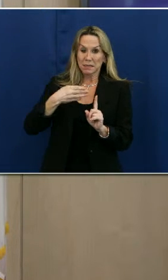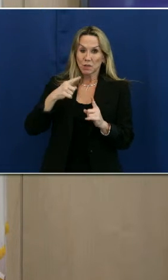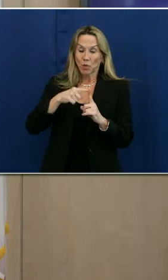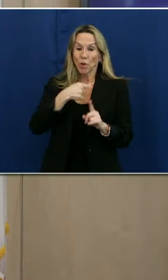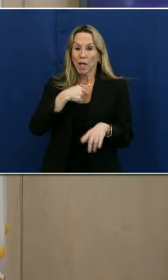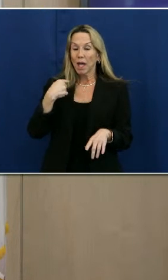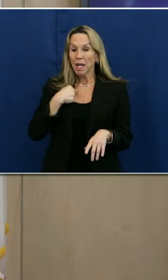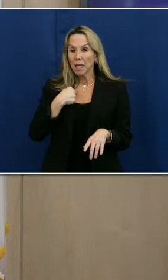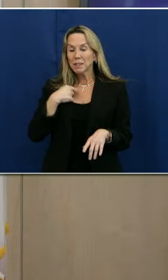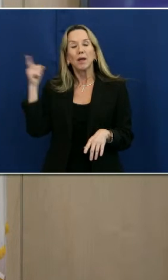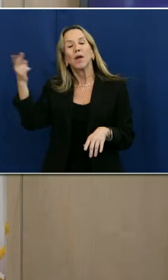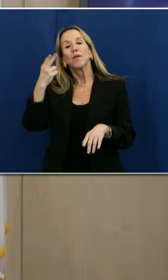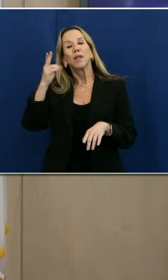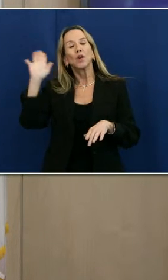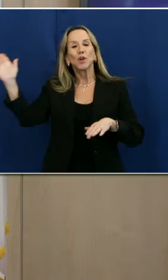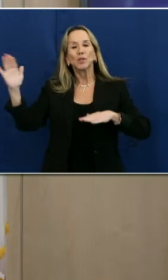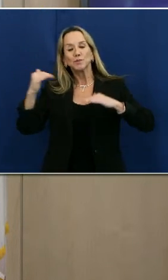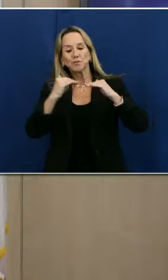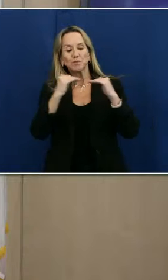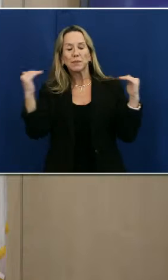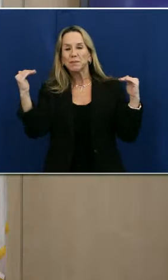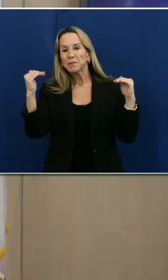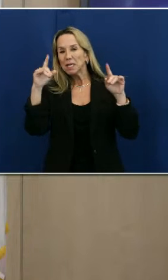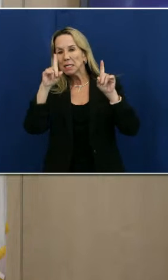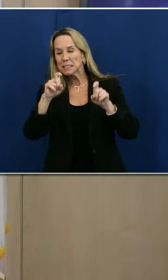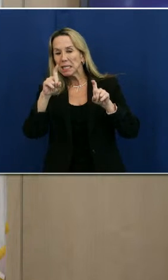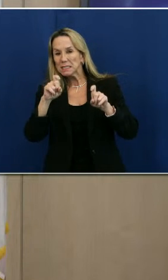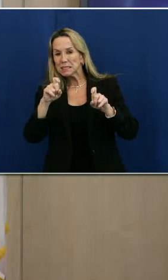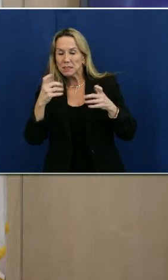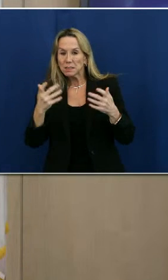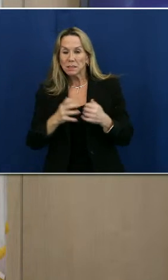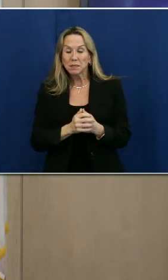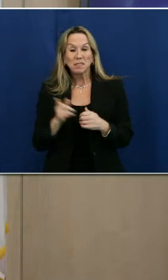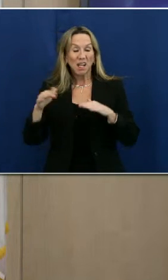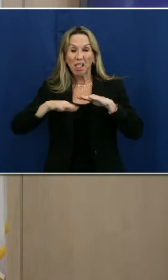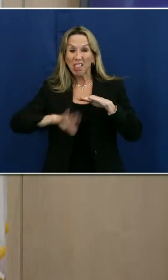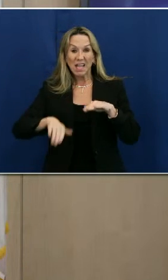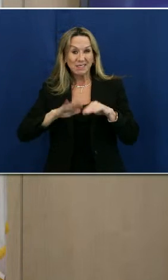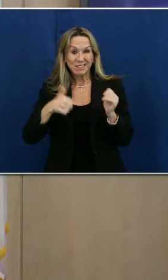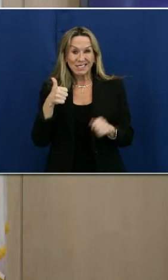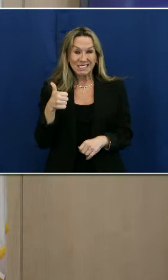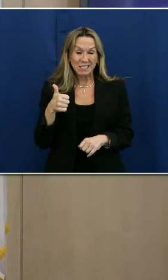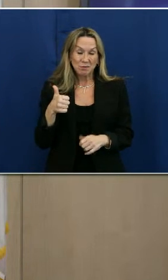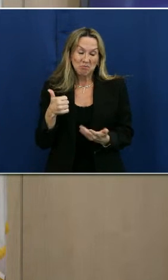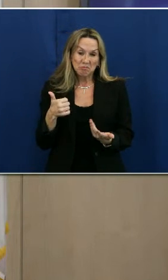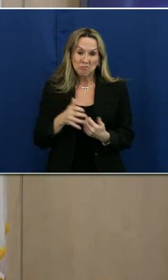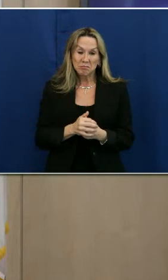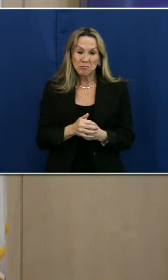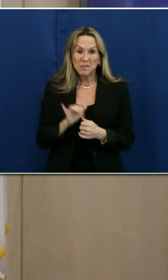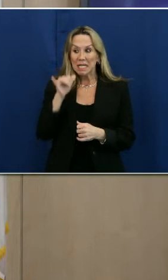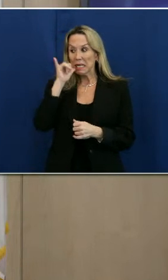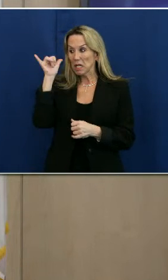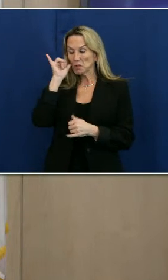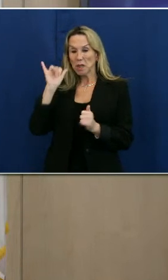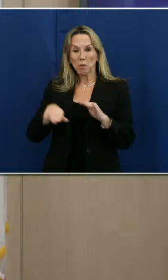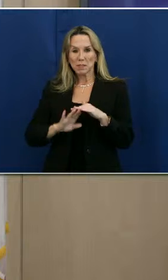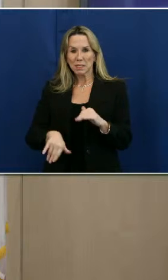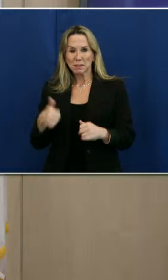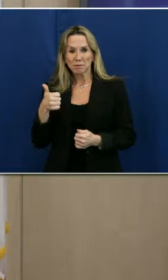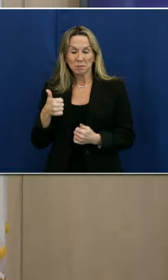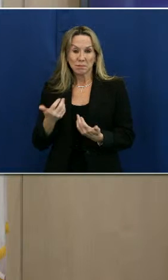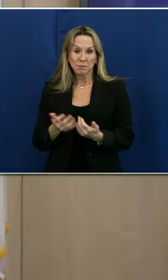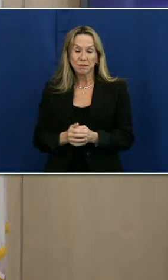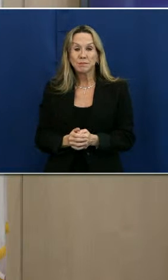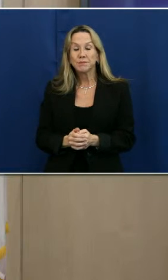their baseline testing for individuals who are arriving is less than 10. That was as of yesterday.